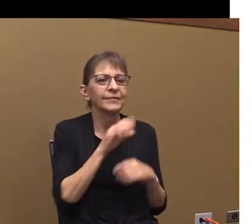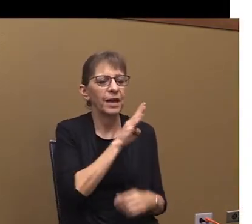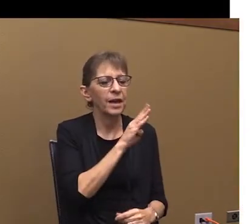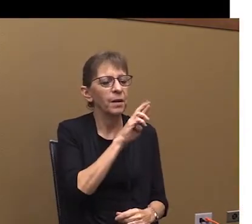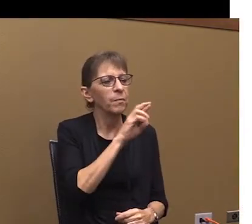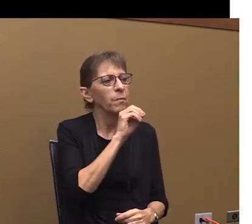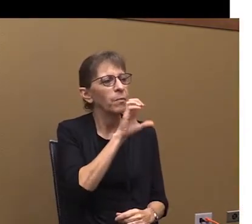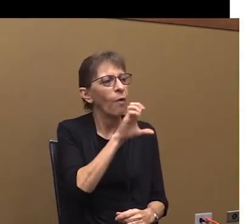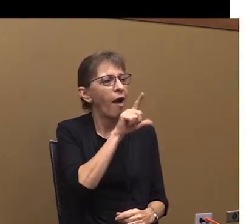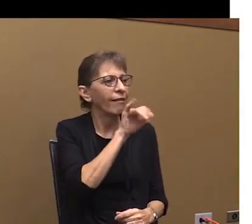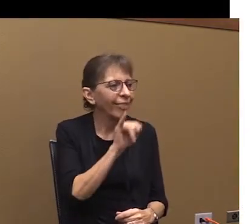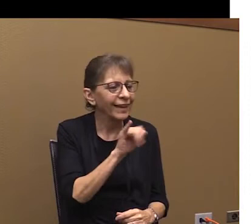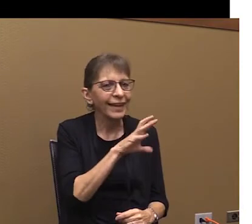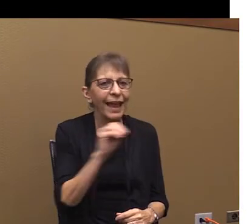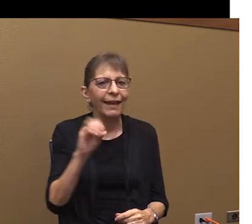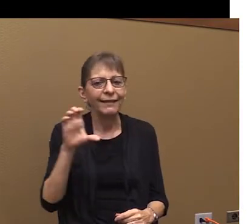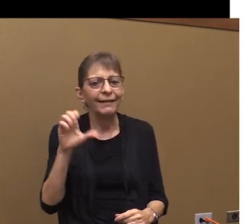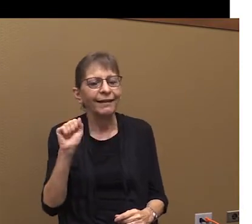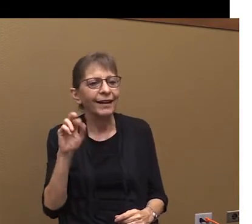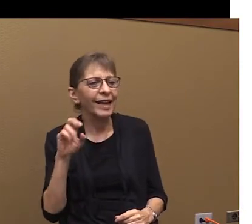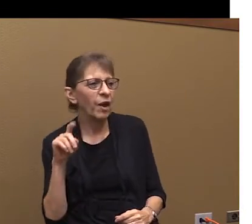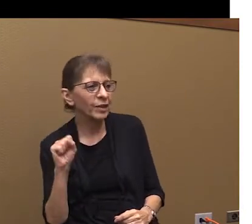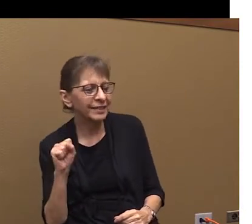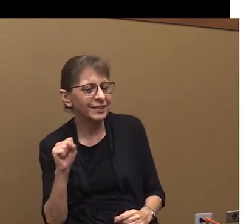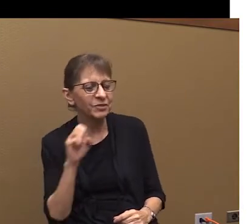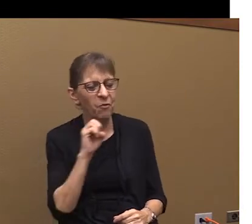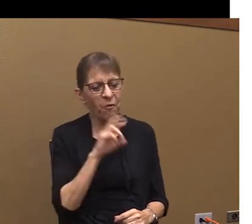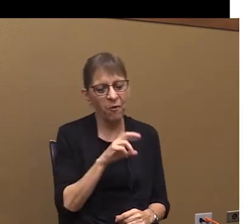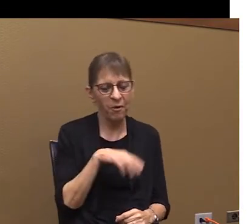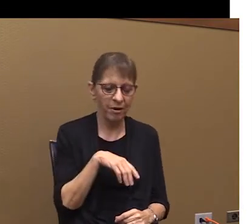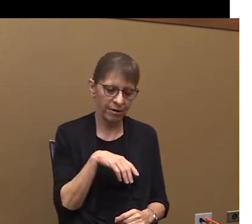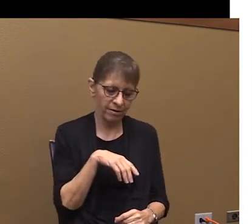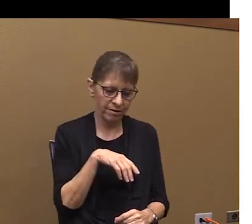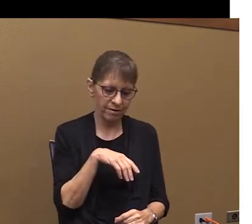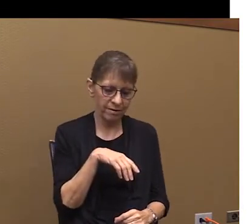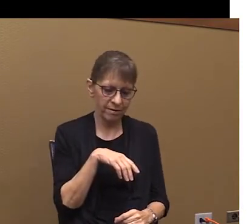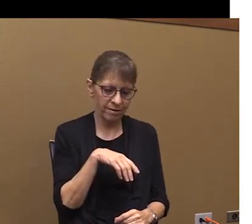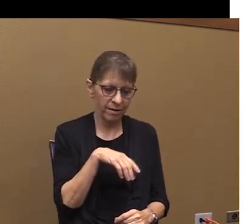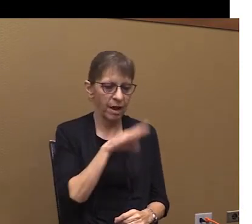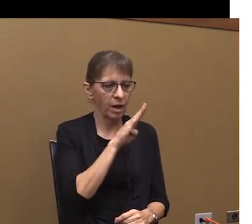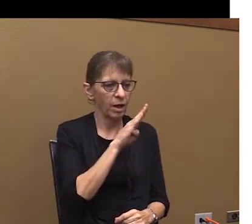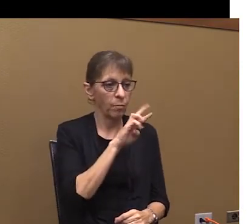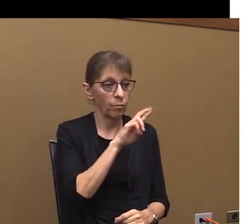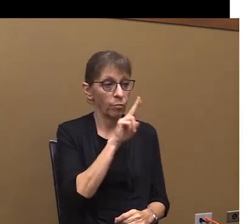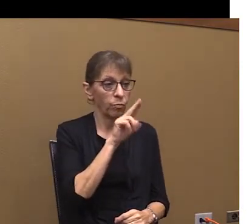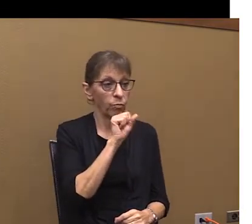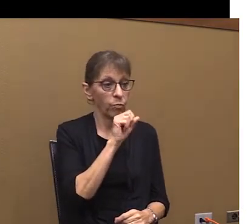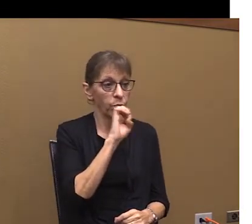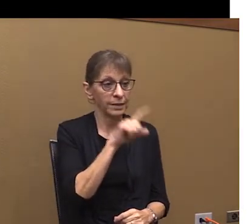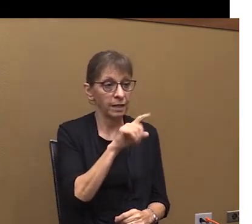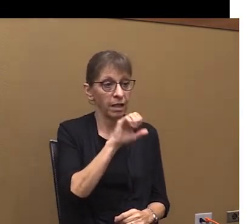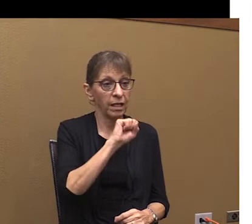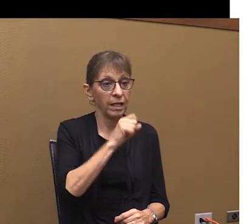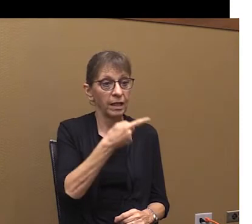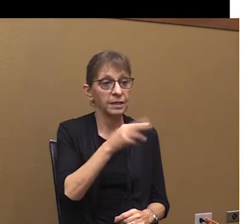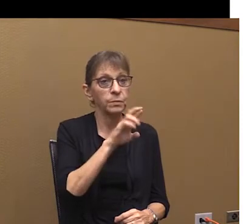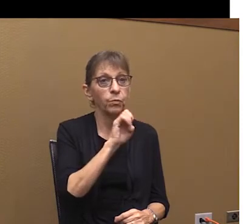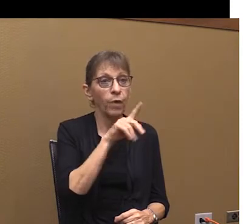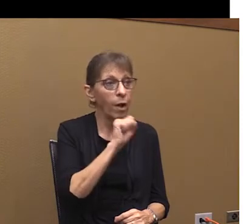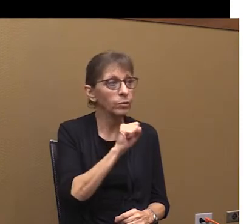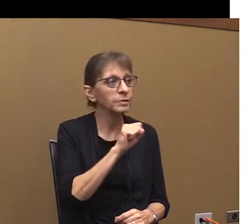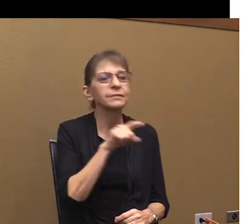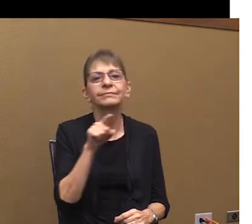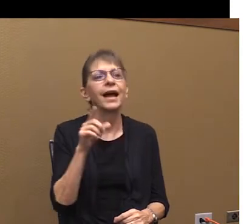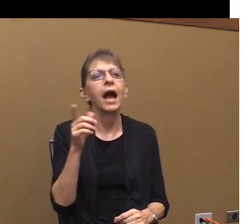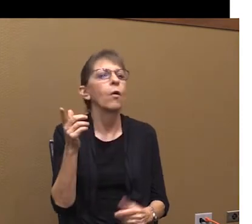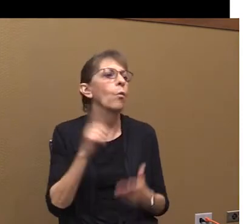And so for kids, you might do something also like, you know, broccoli and, you know, carrots,